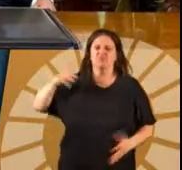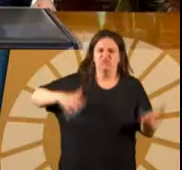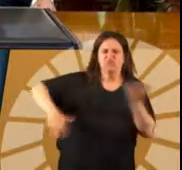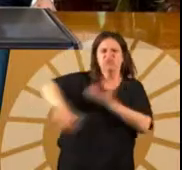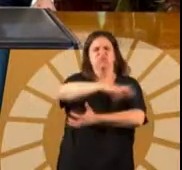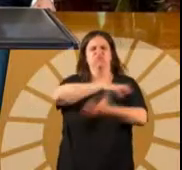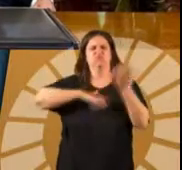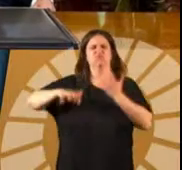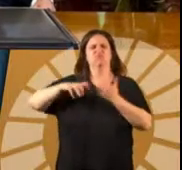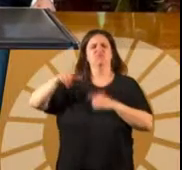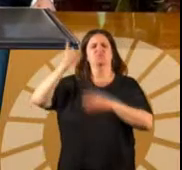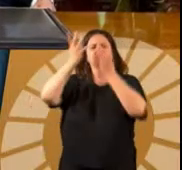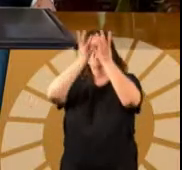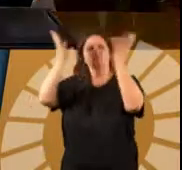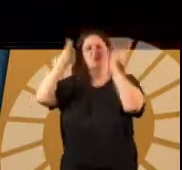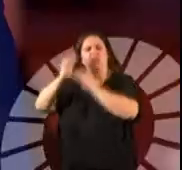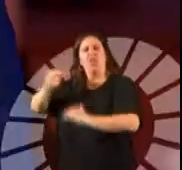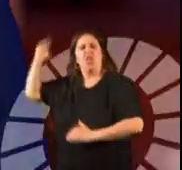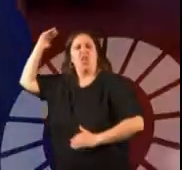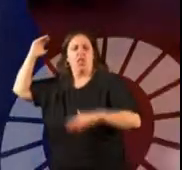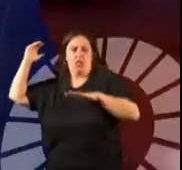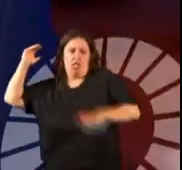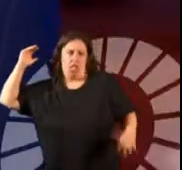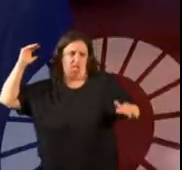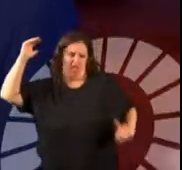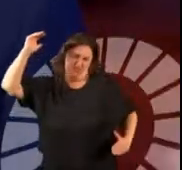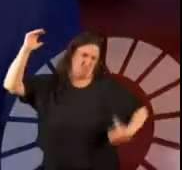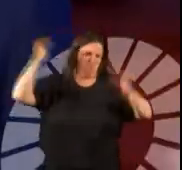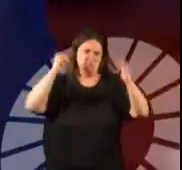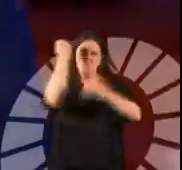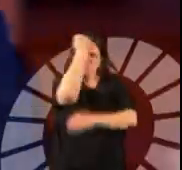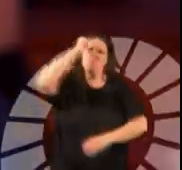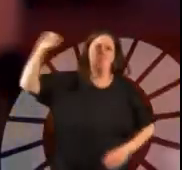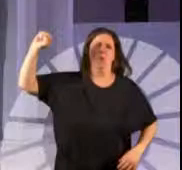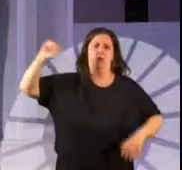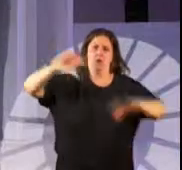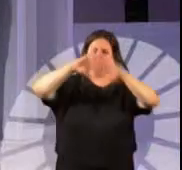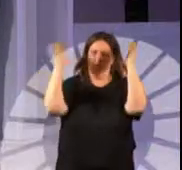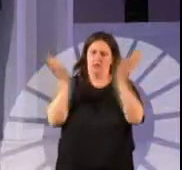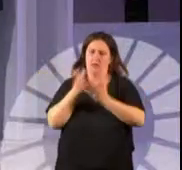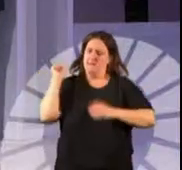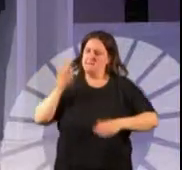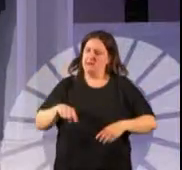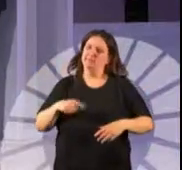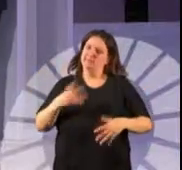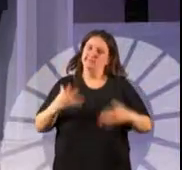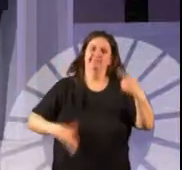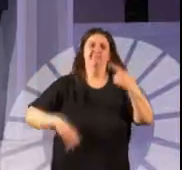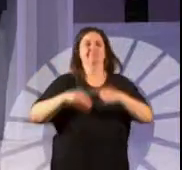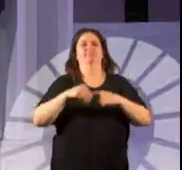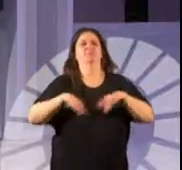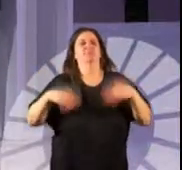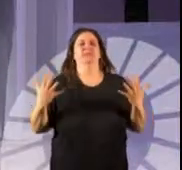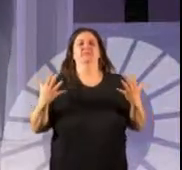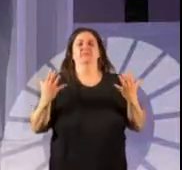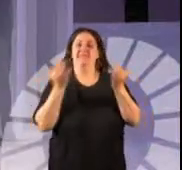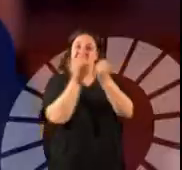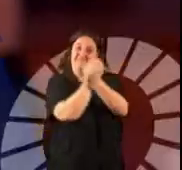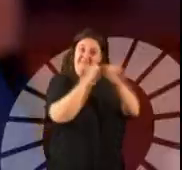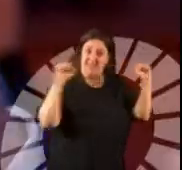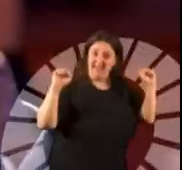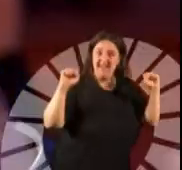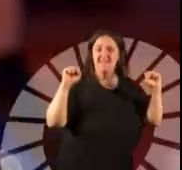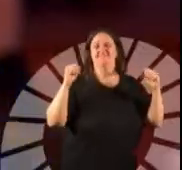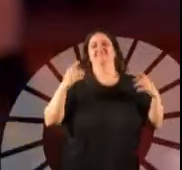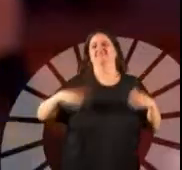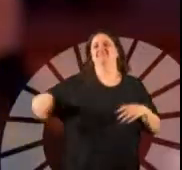and fraternity. Un saludo. So greetings to all. Merci. Thank you. Merci